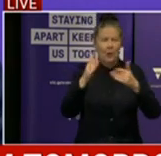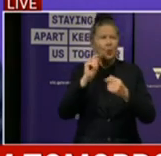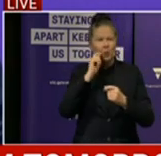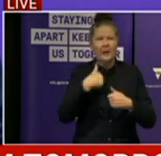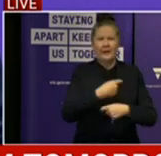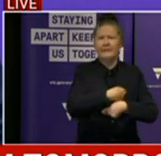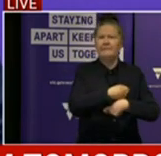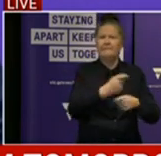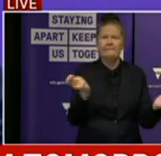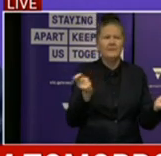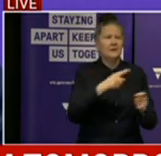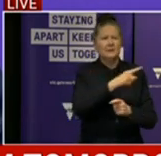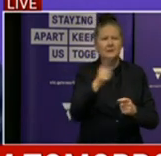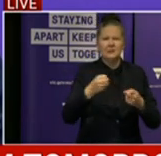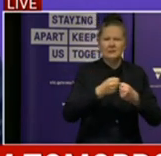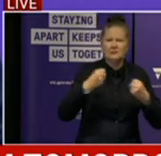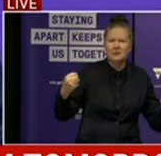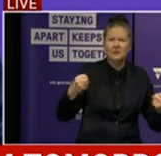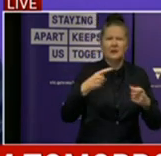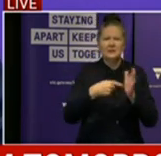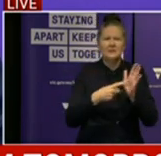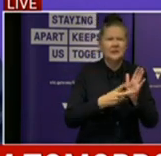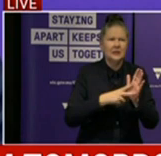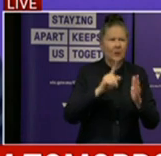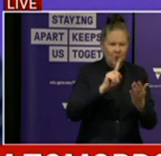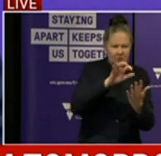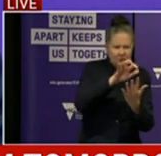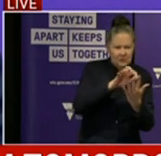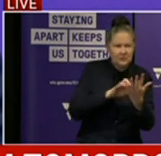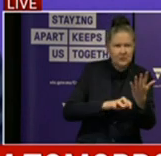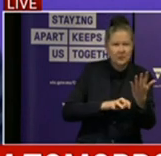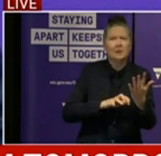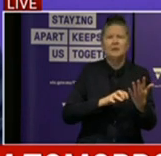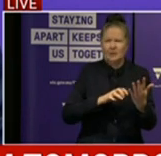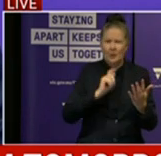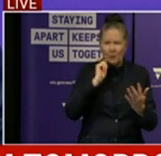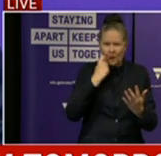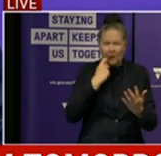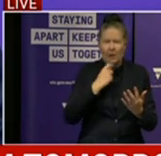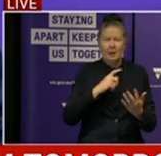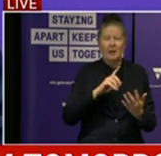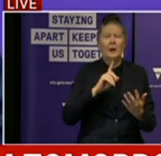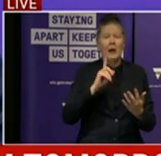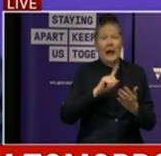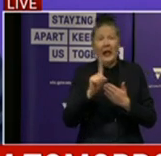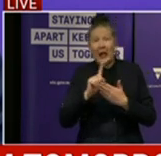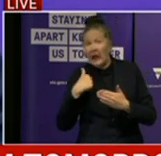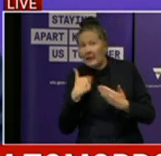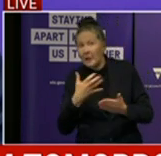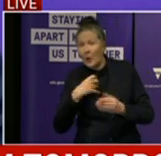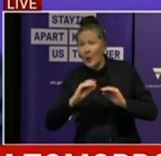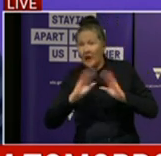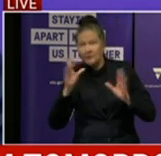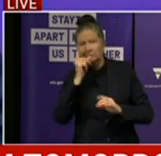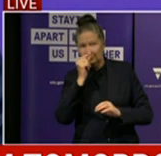press conferences to go through some of the finer detail, and if there's any clarification we need to give you, of course we will. But these are really significant steps, and